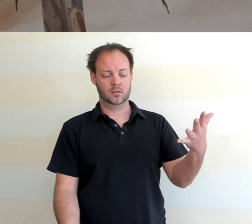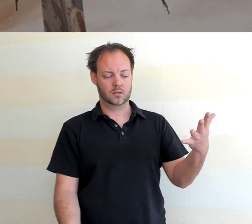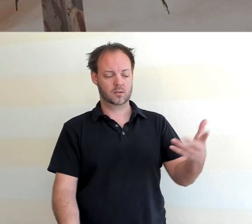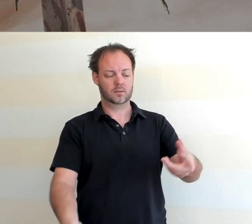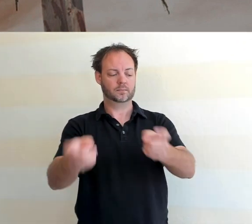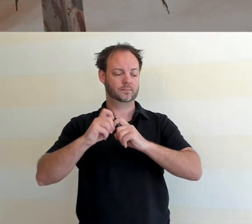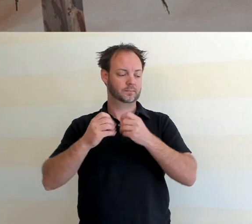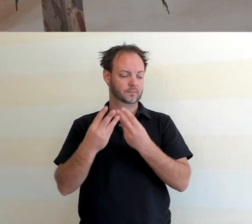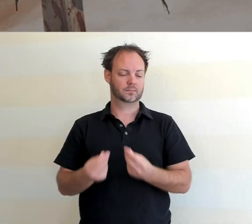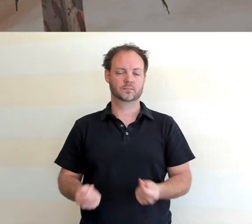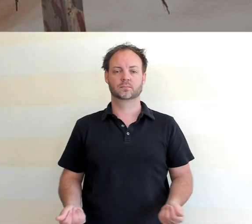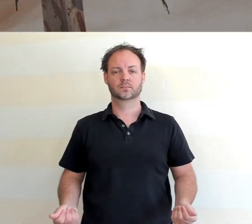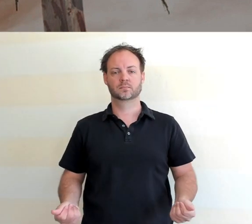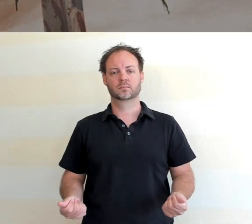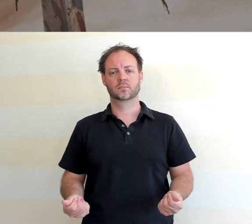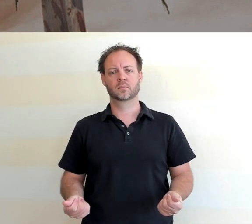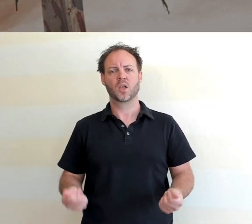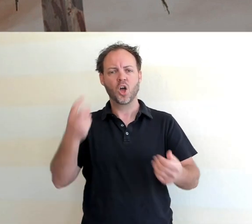lives.